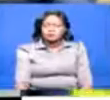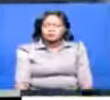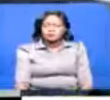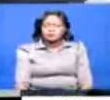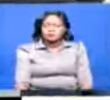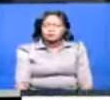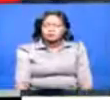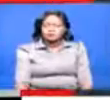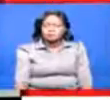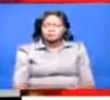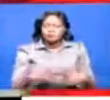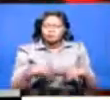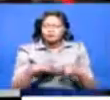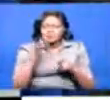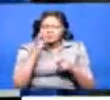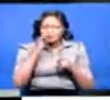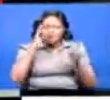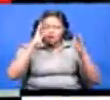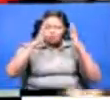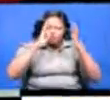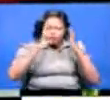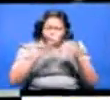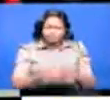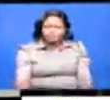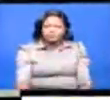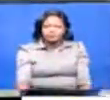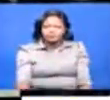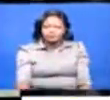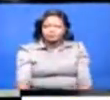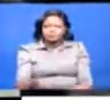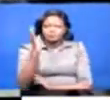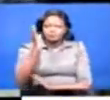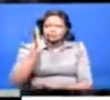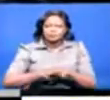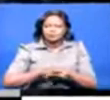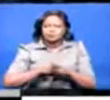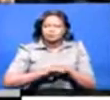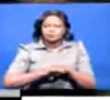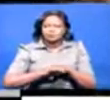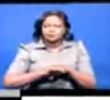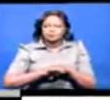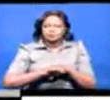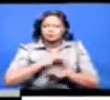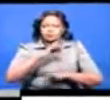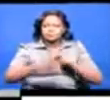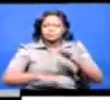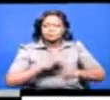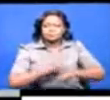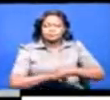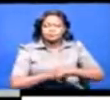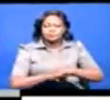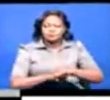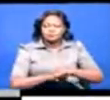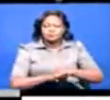watu wa Nyeri, habari yenu. God is good. And all the time,